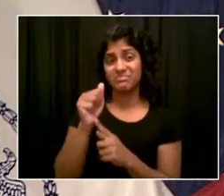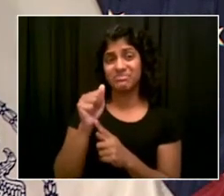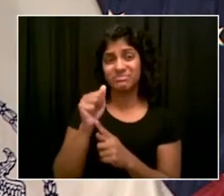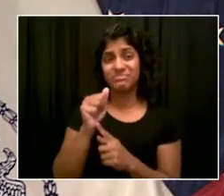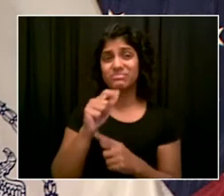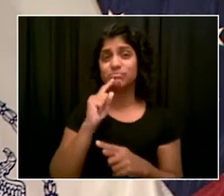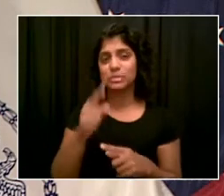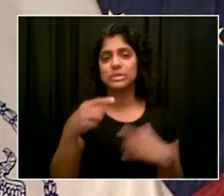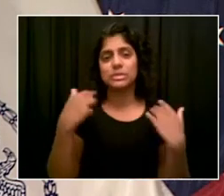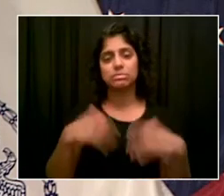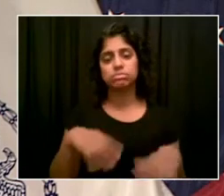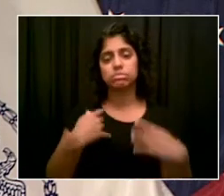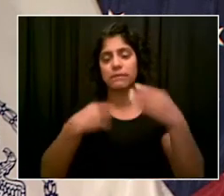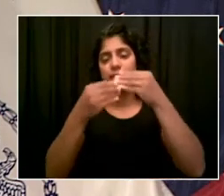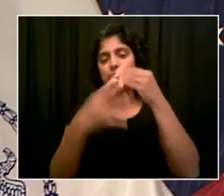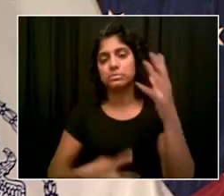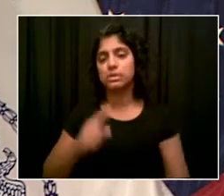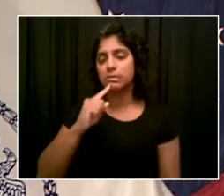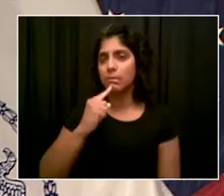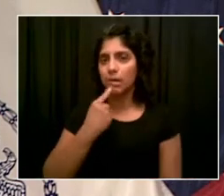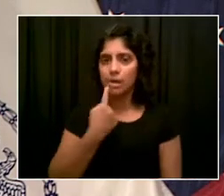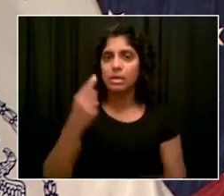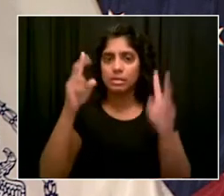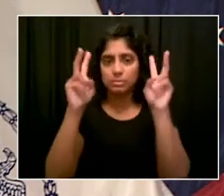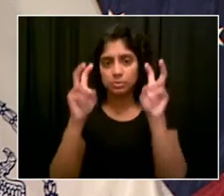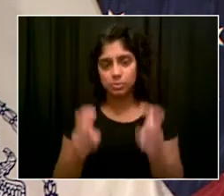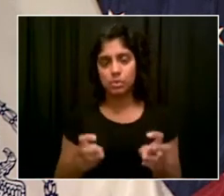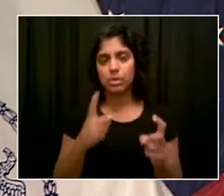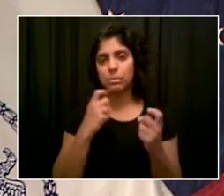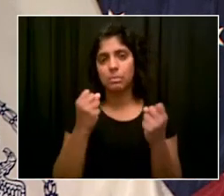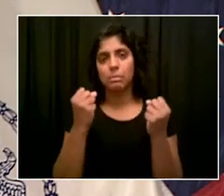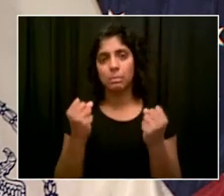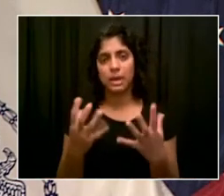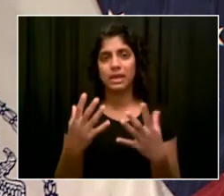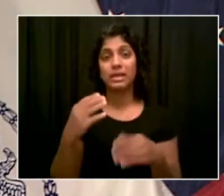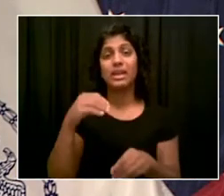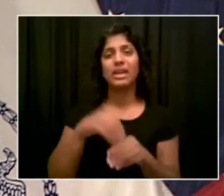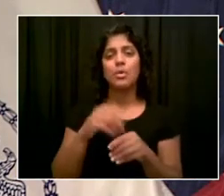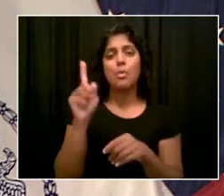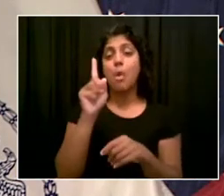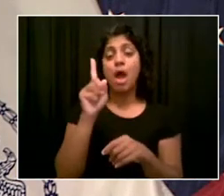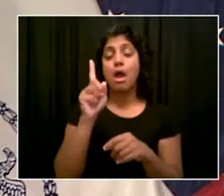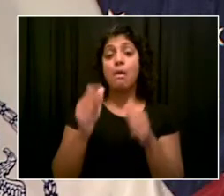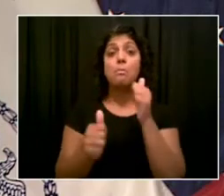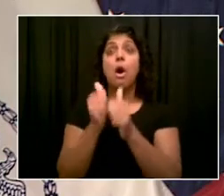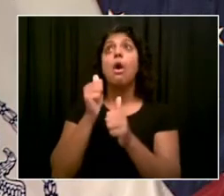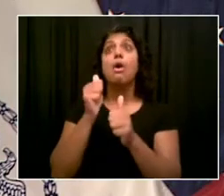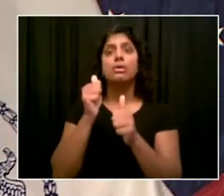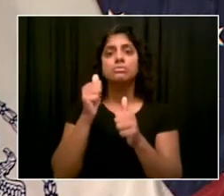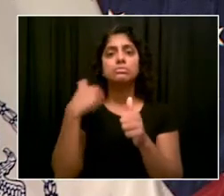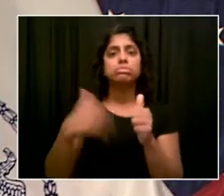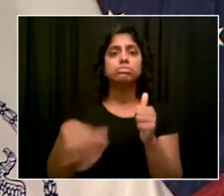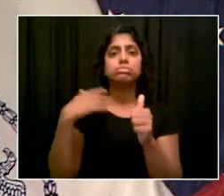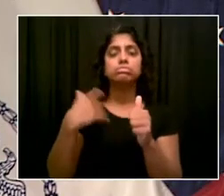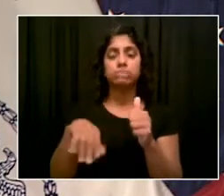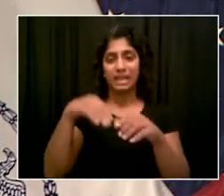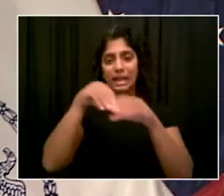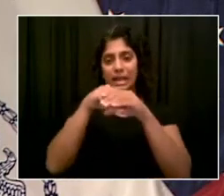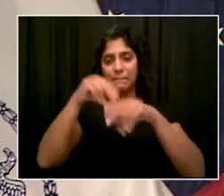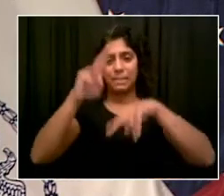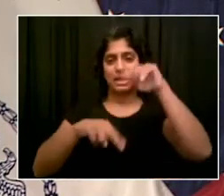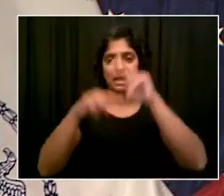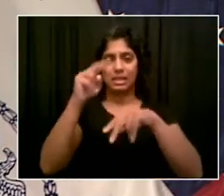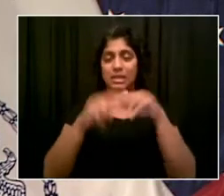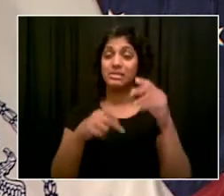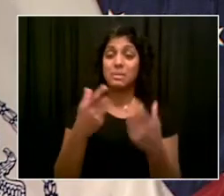health and safety issues in the buildings have been where we've had to put our #1 focus. NYCHA's proven that when you give them resources, they can make something